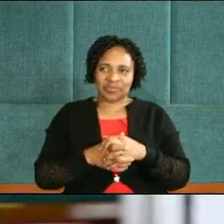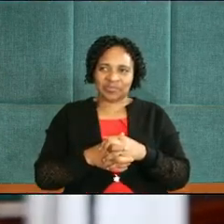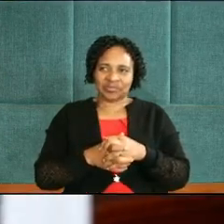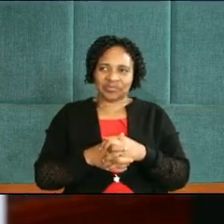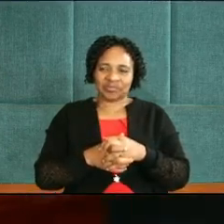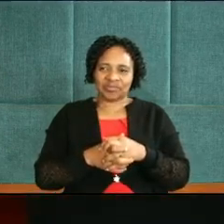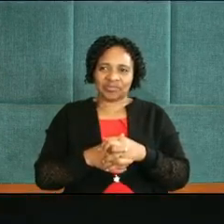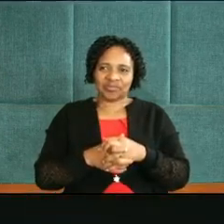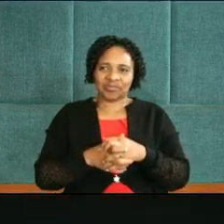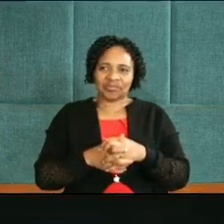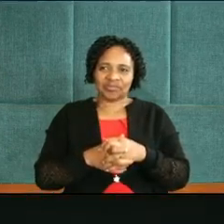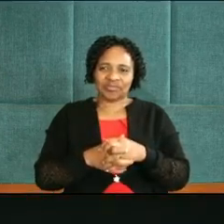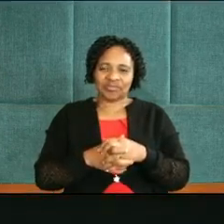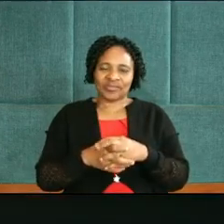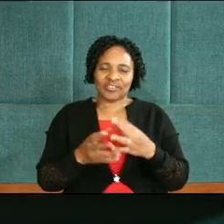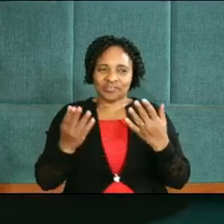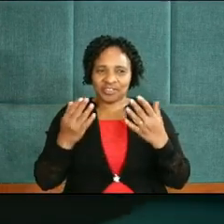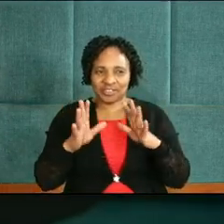I'm done.